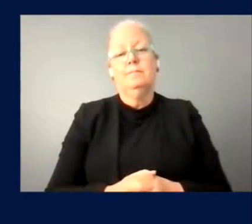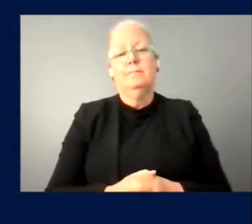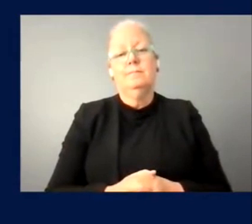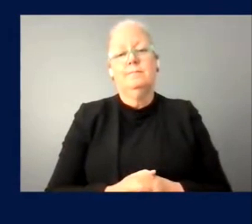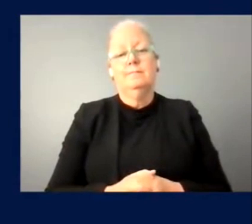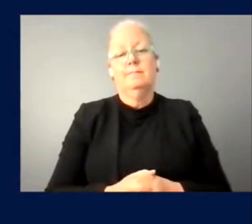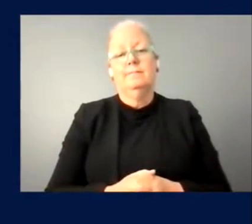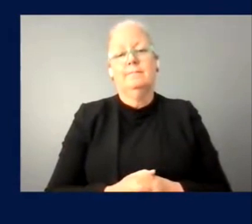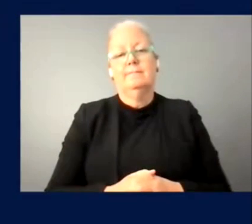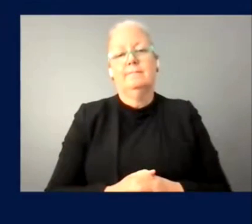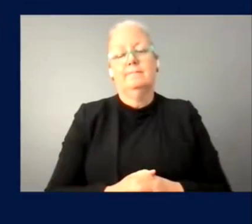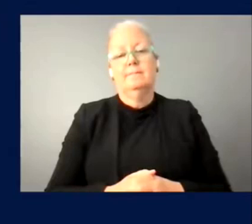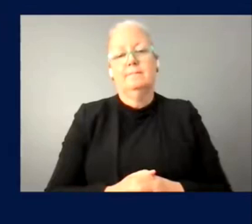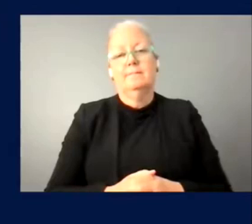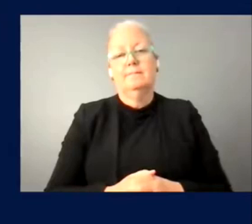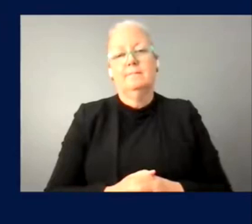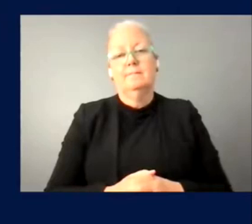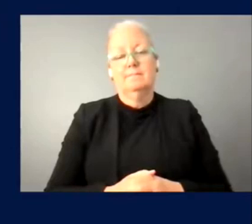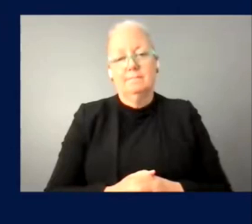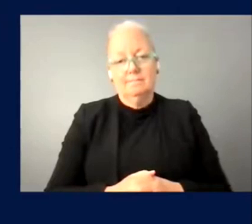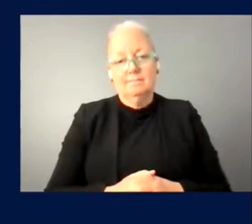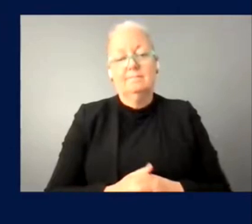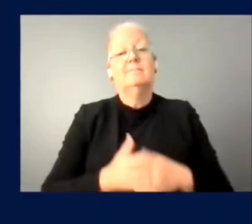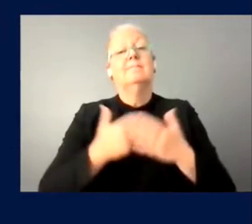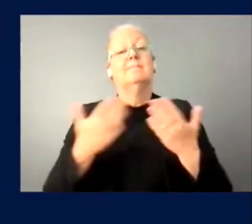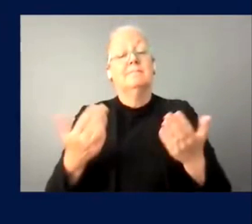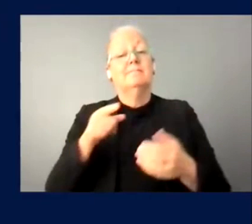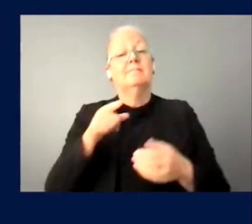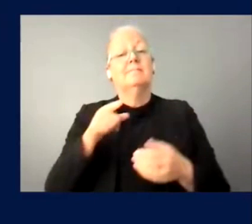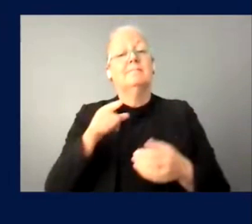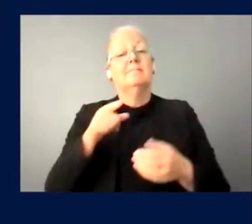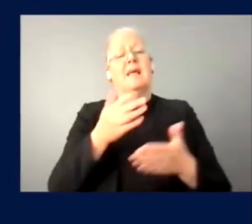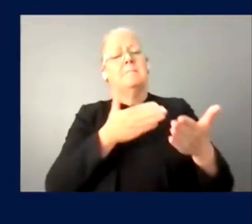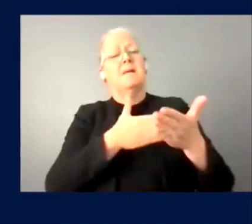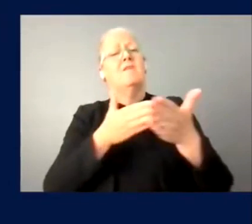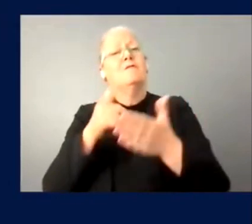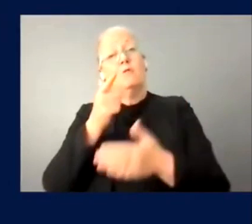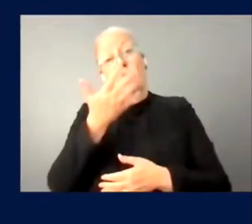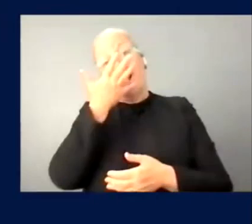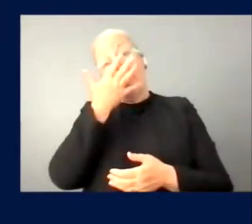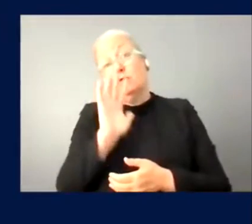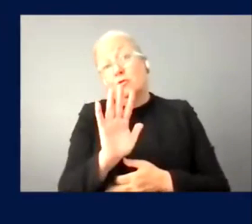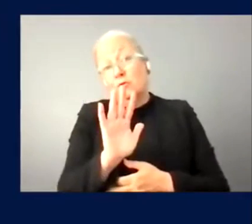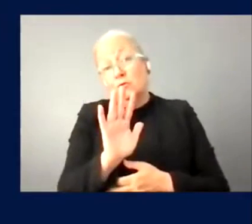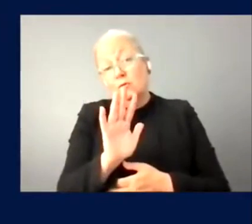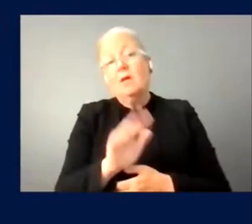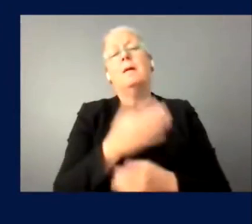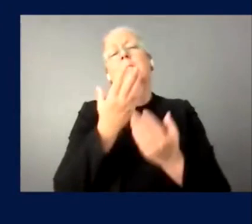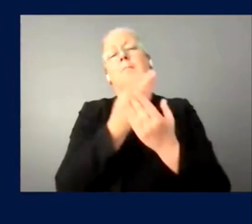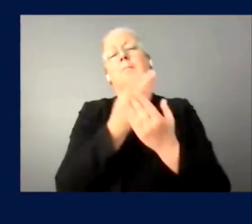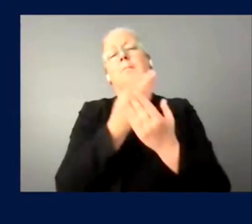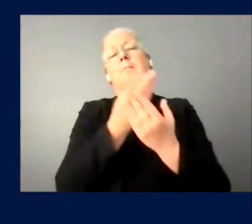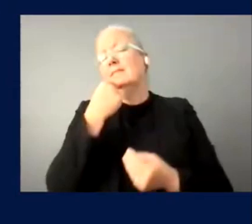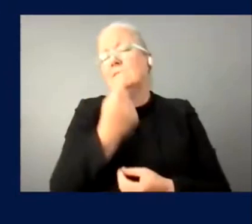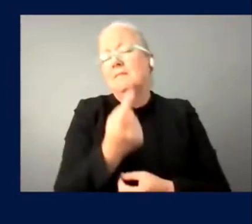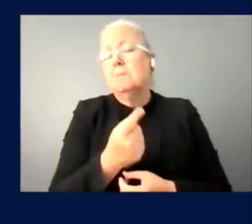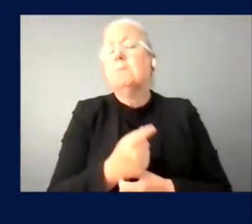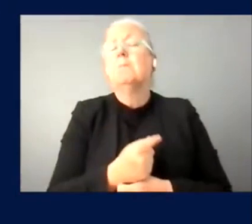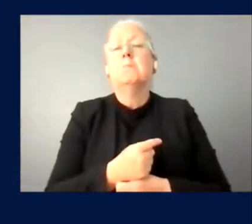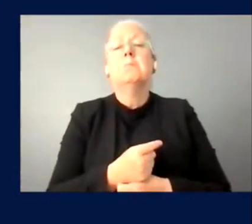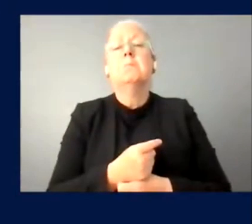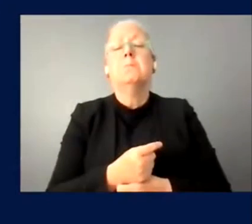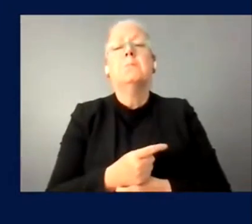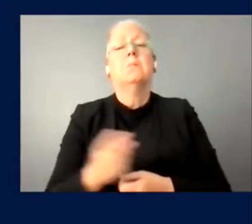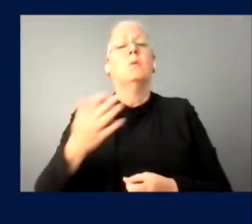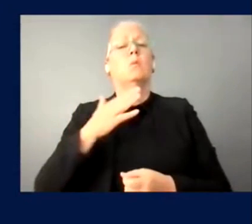As a result of the attitudinal barriers faced, a lot of the participants said that they would be really willing to use an identification